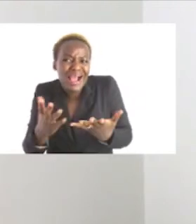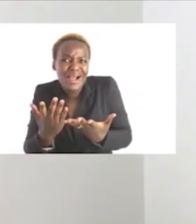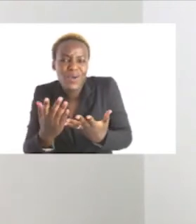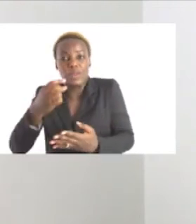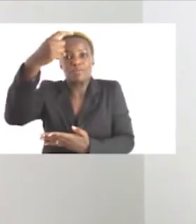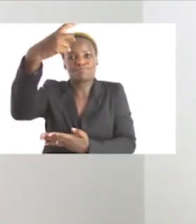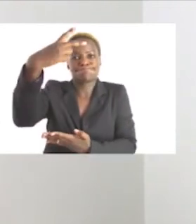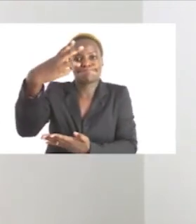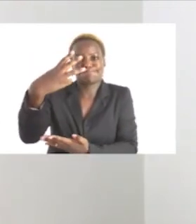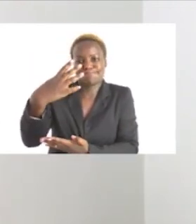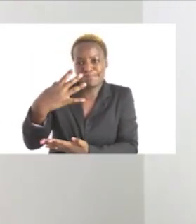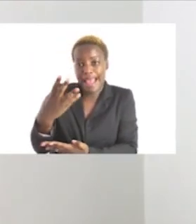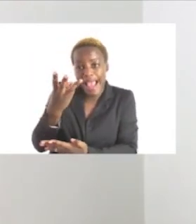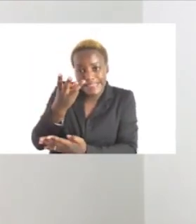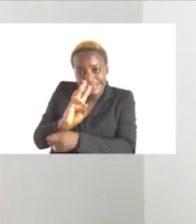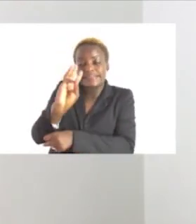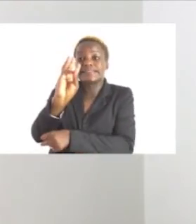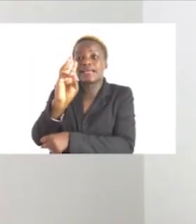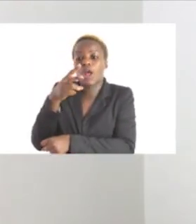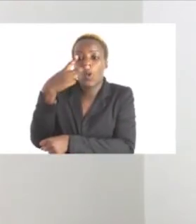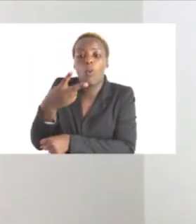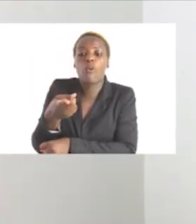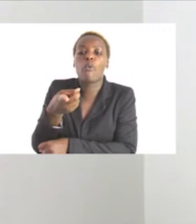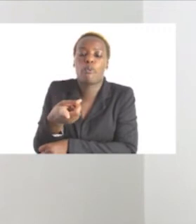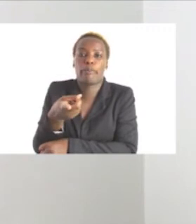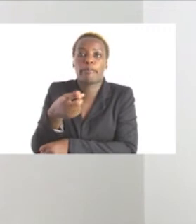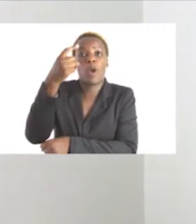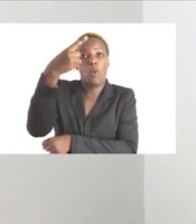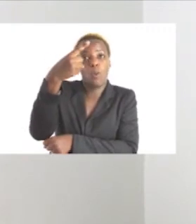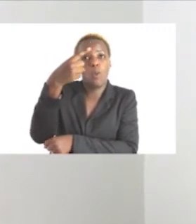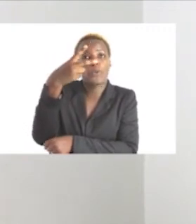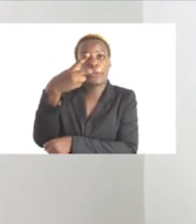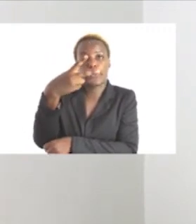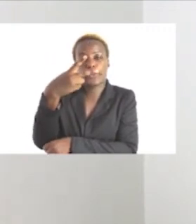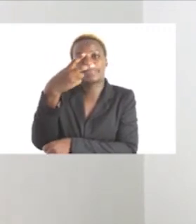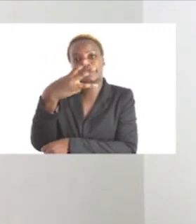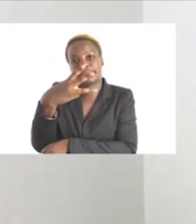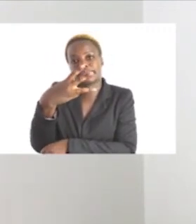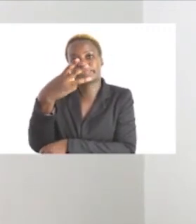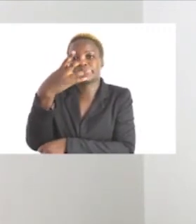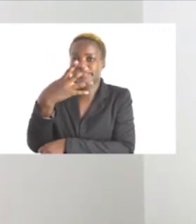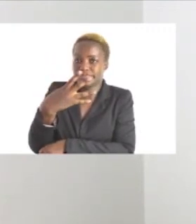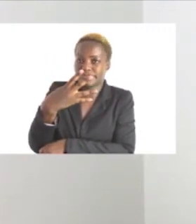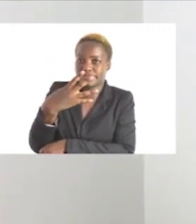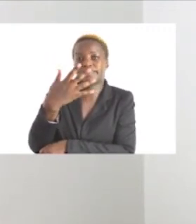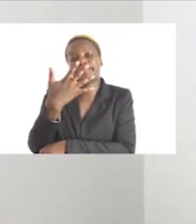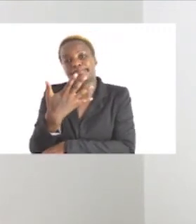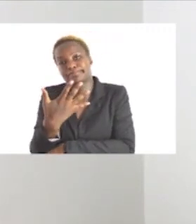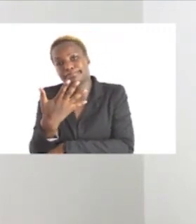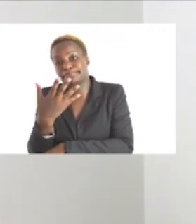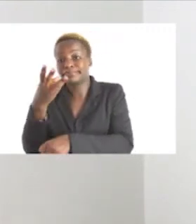months until we reach number 6. For example, 1, 2, 3, 4,